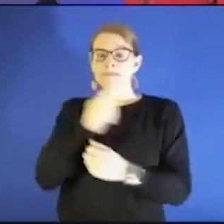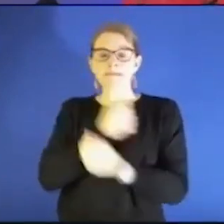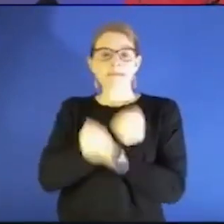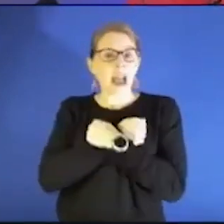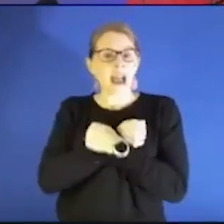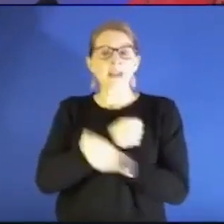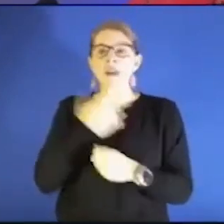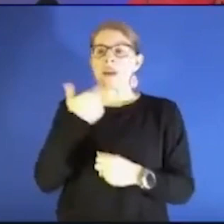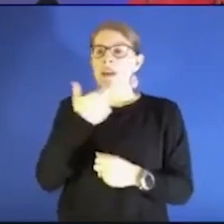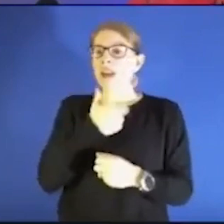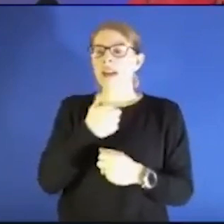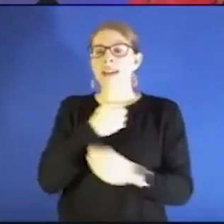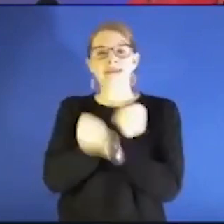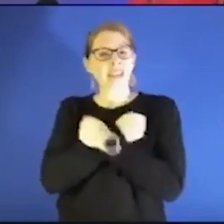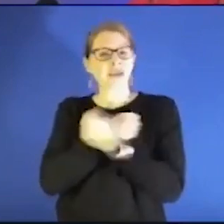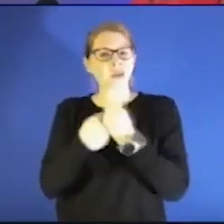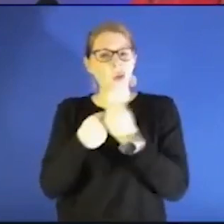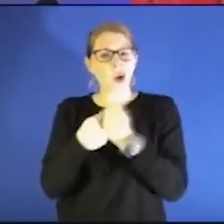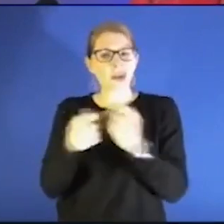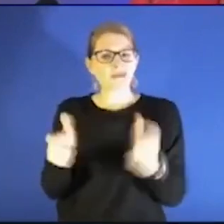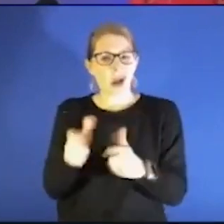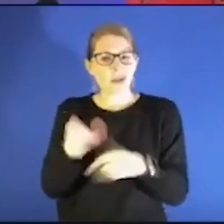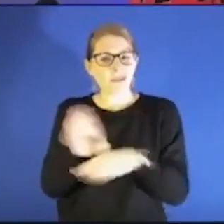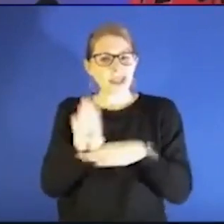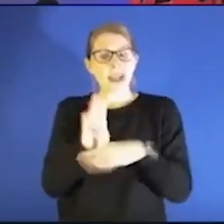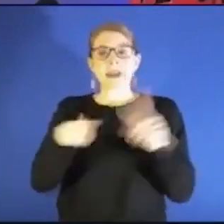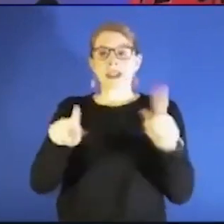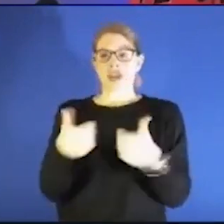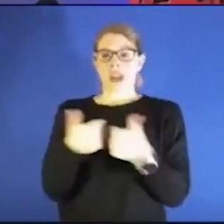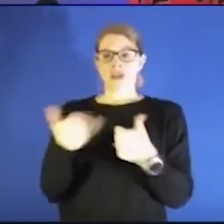businesses. But what challenges are they facing right now?